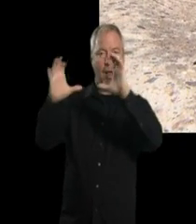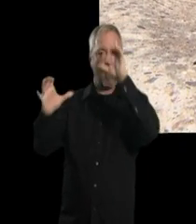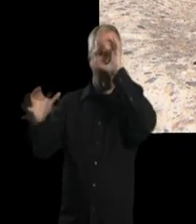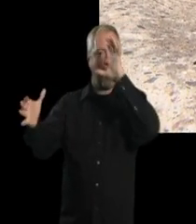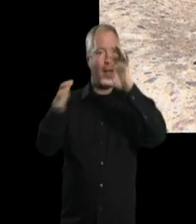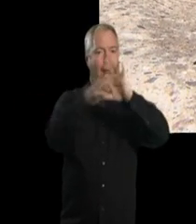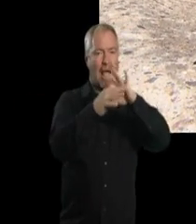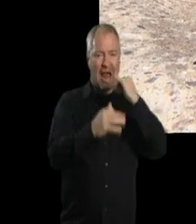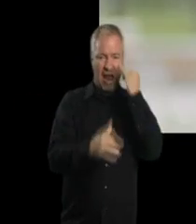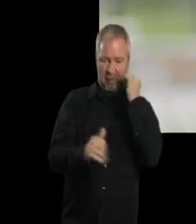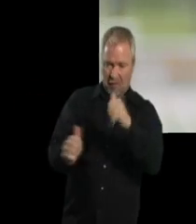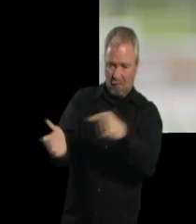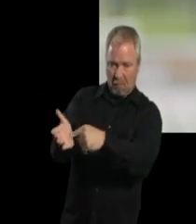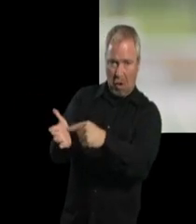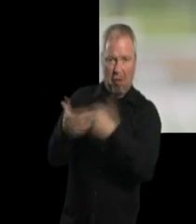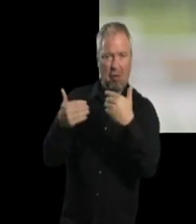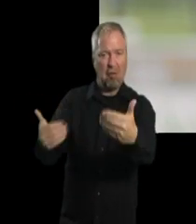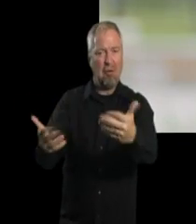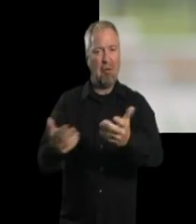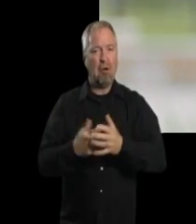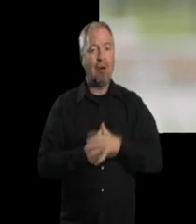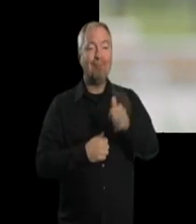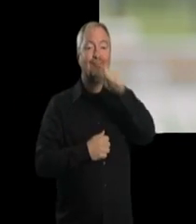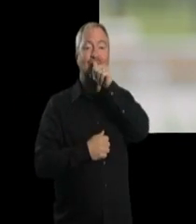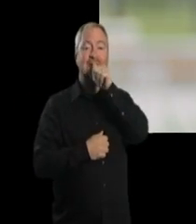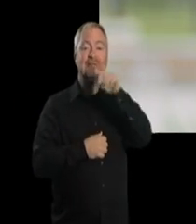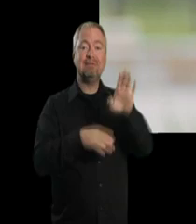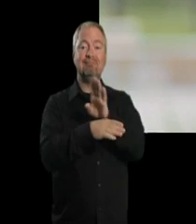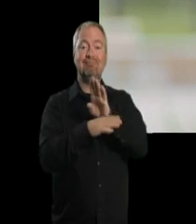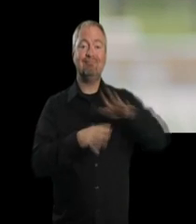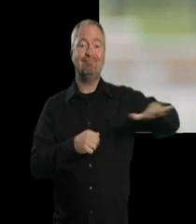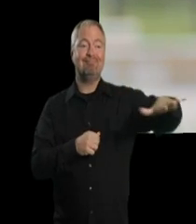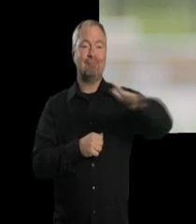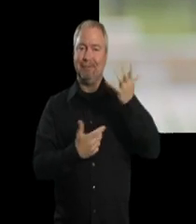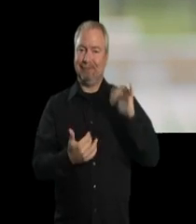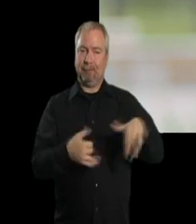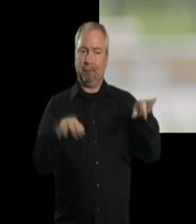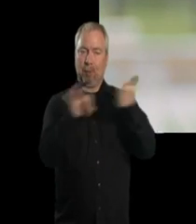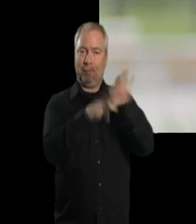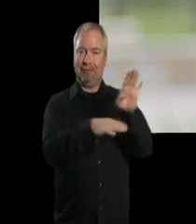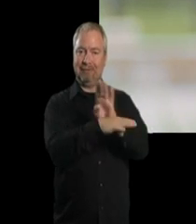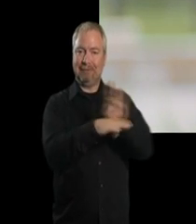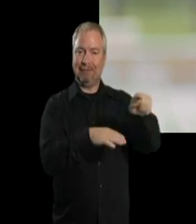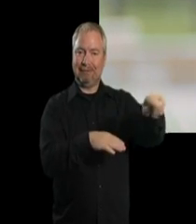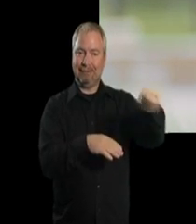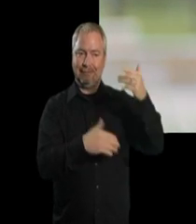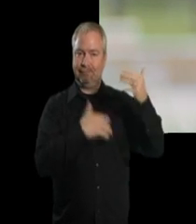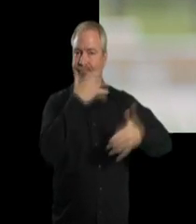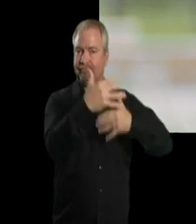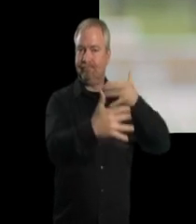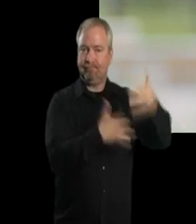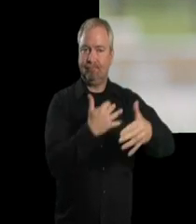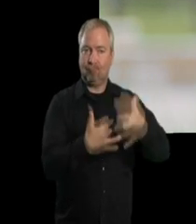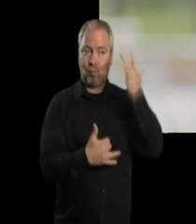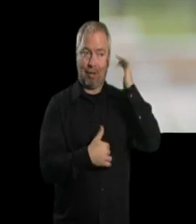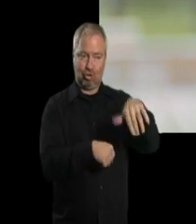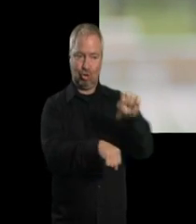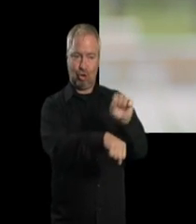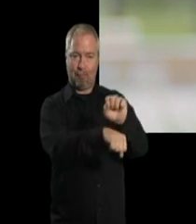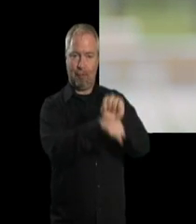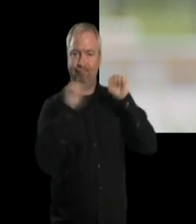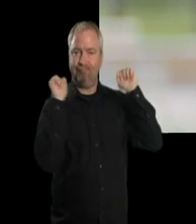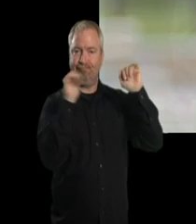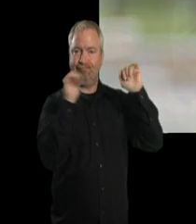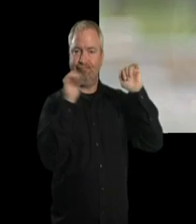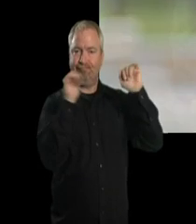we couldn't afford to do it. You couldn't get into the private sector, and that's where business is. That's where the